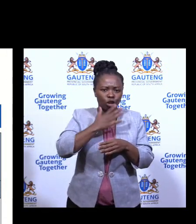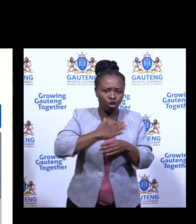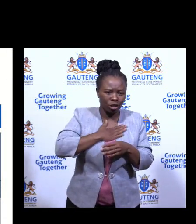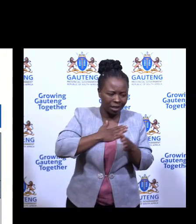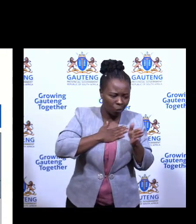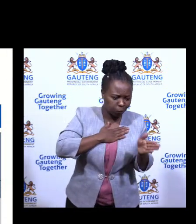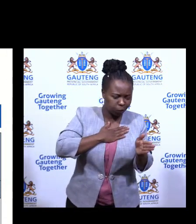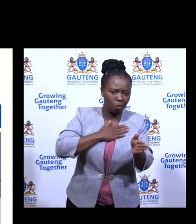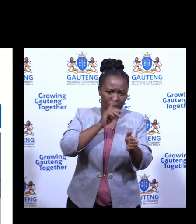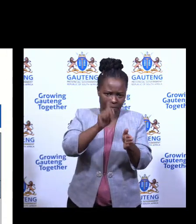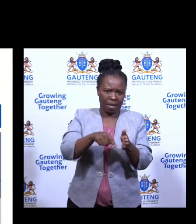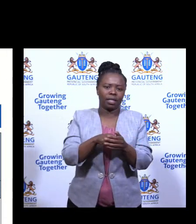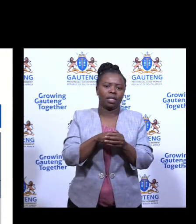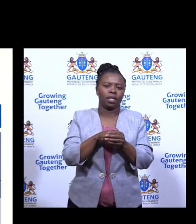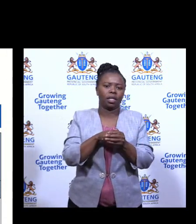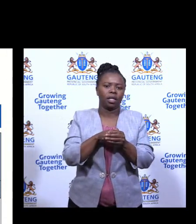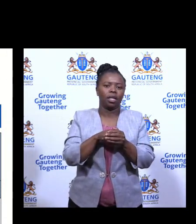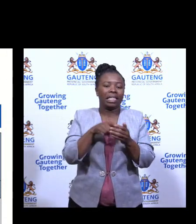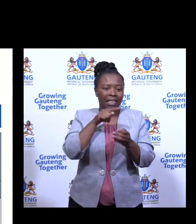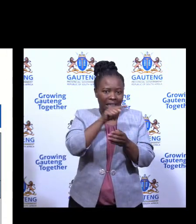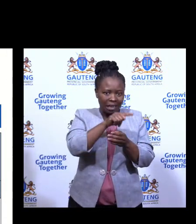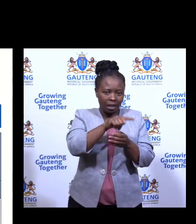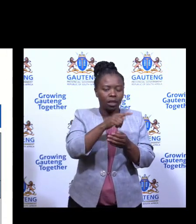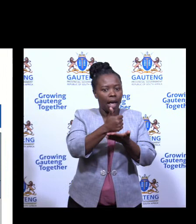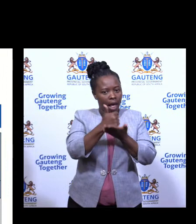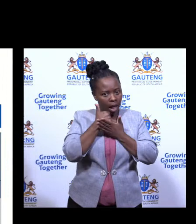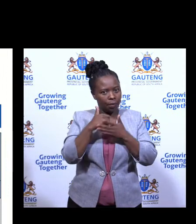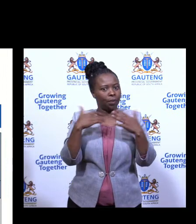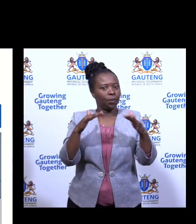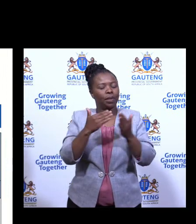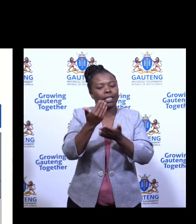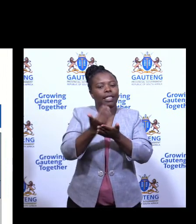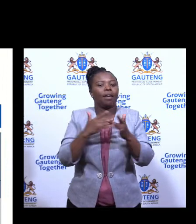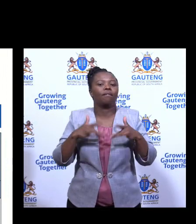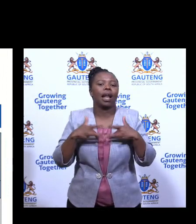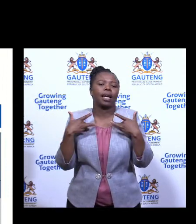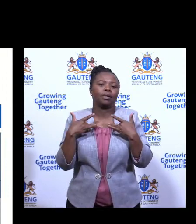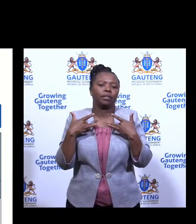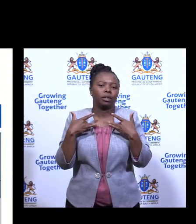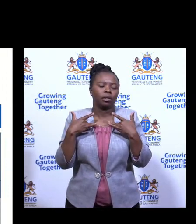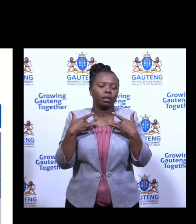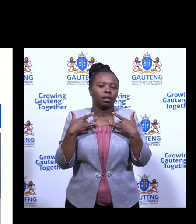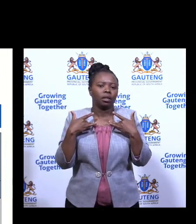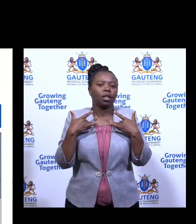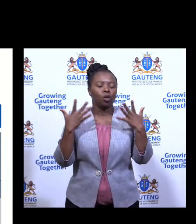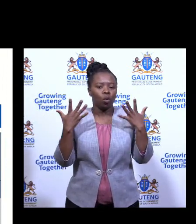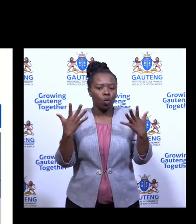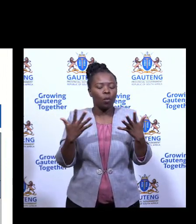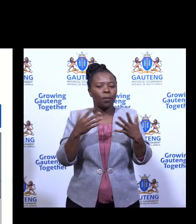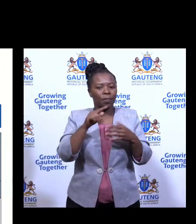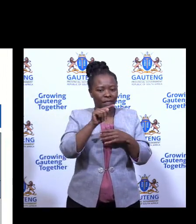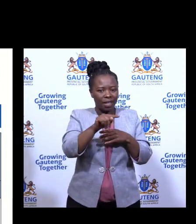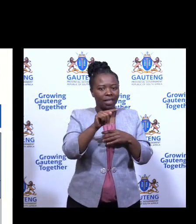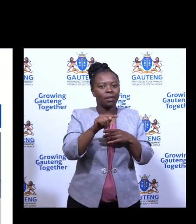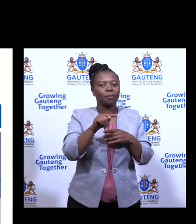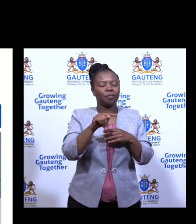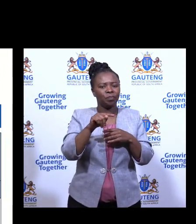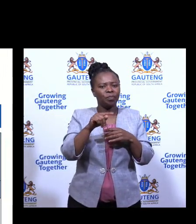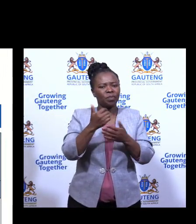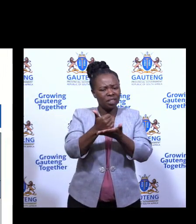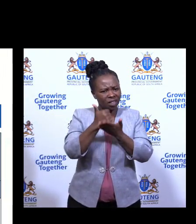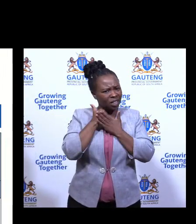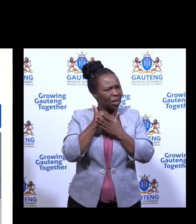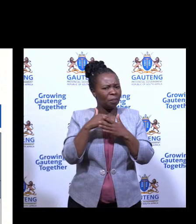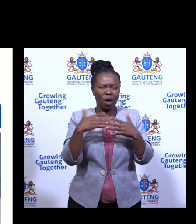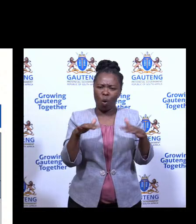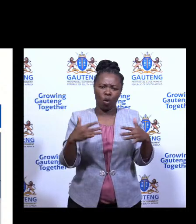infrastructure we put up has been able to save a lot of lives. So this helps high flow oxygen. This helps a